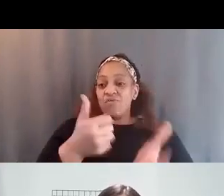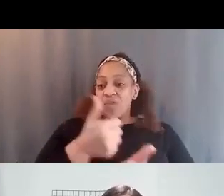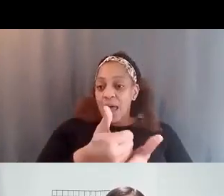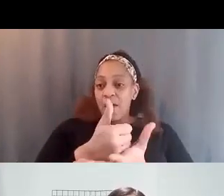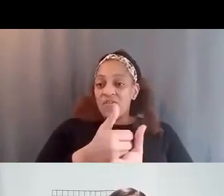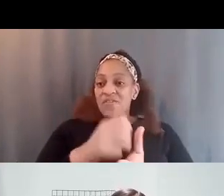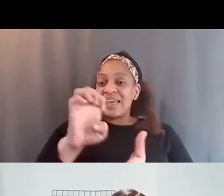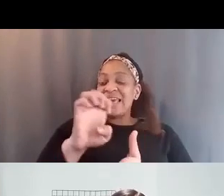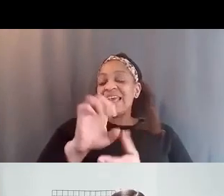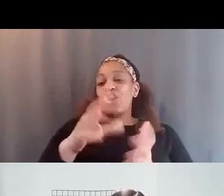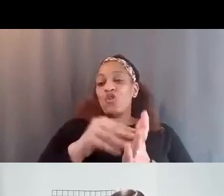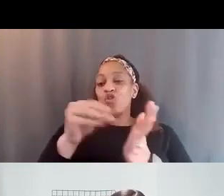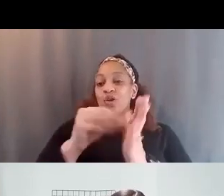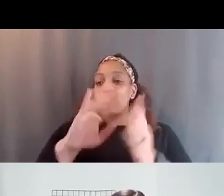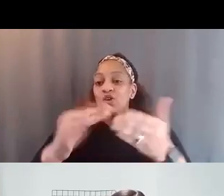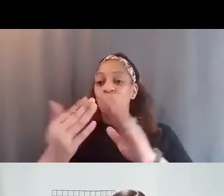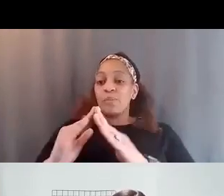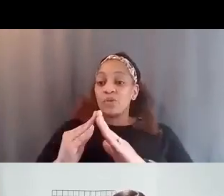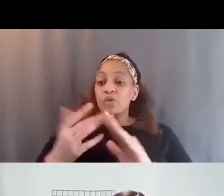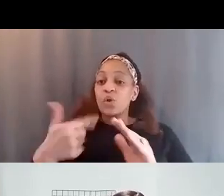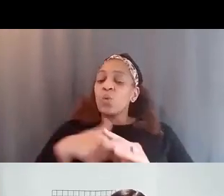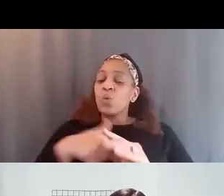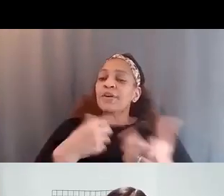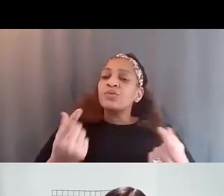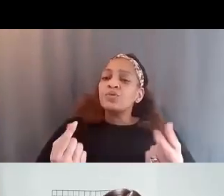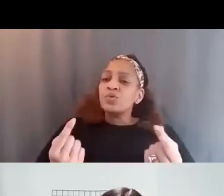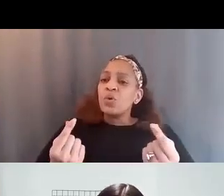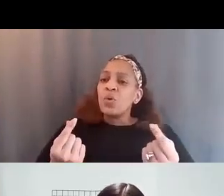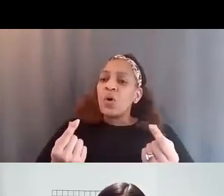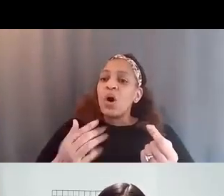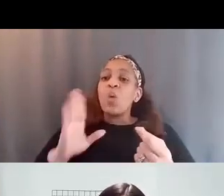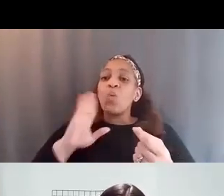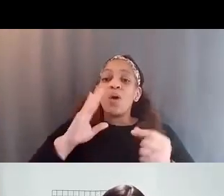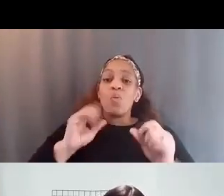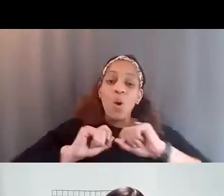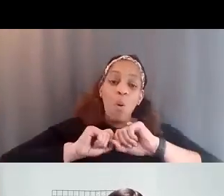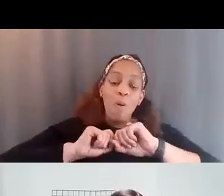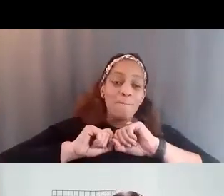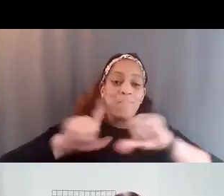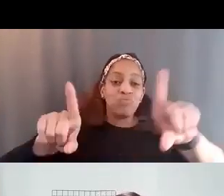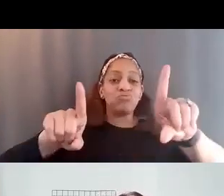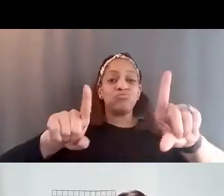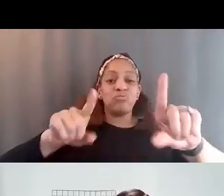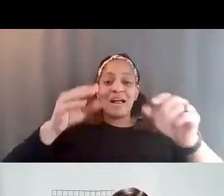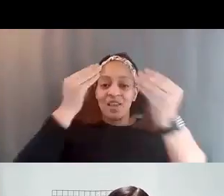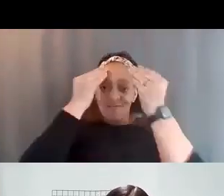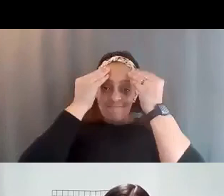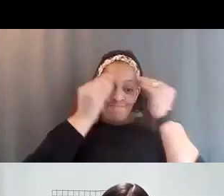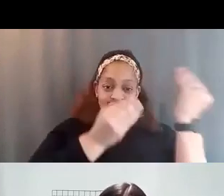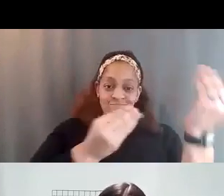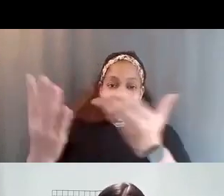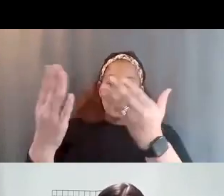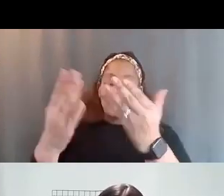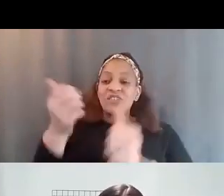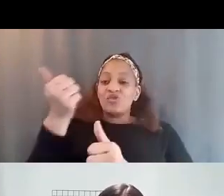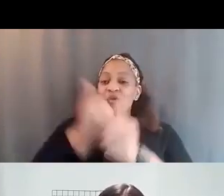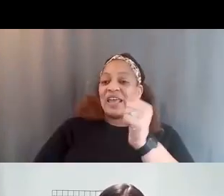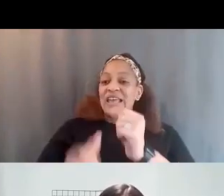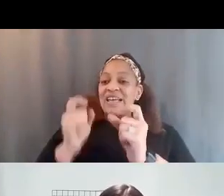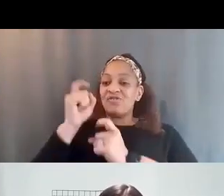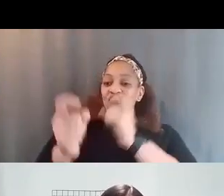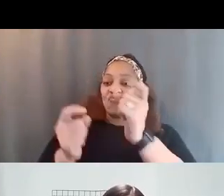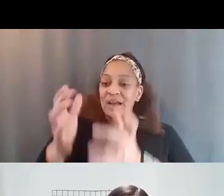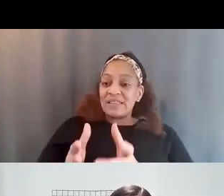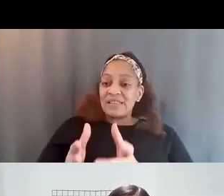community. So what we will be doing is we'll be sending blast email announcements out to each grantee. So